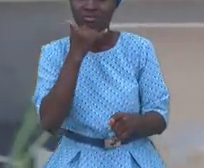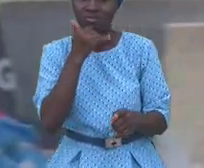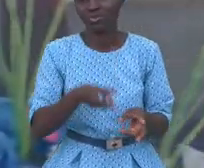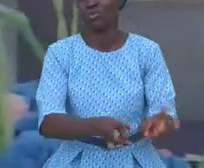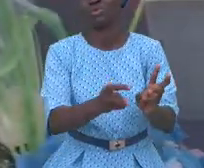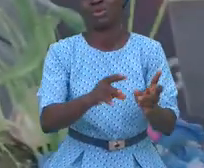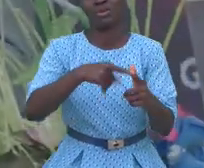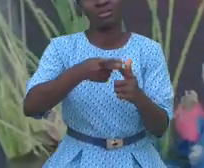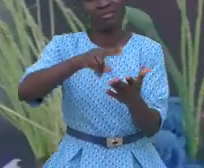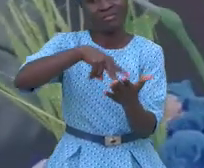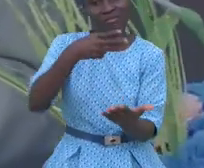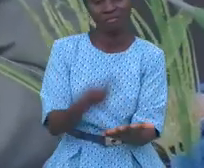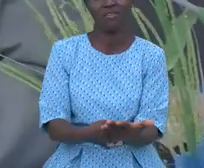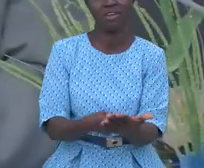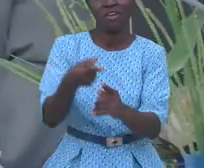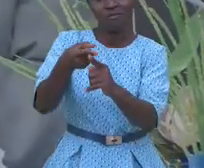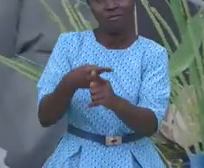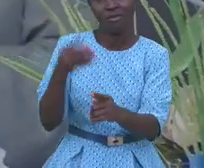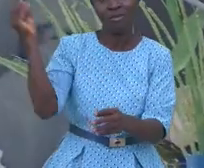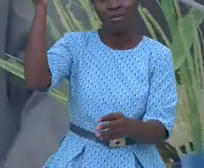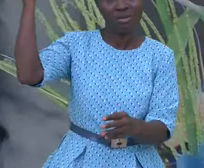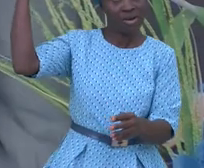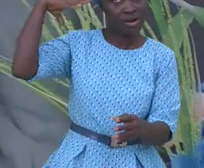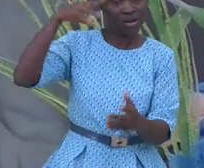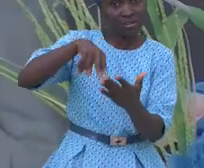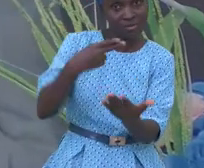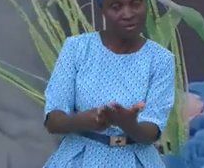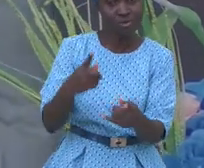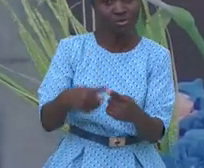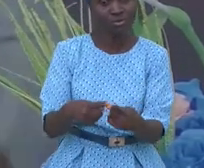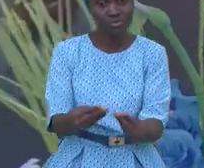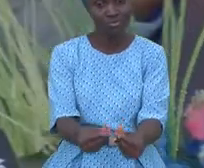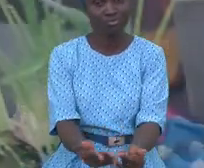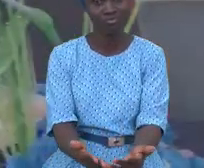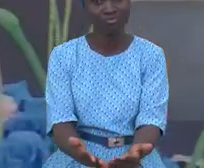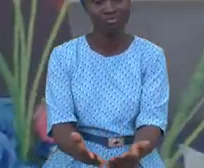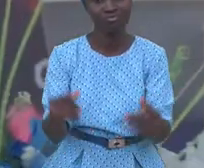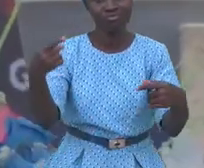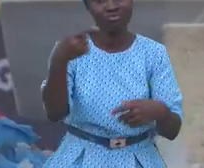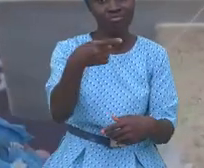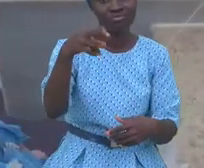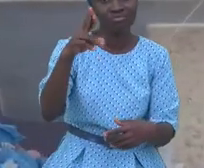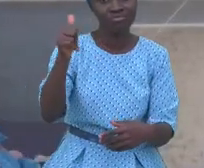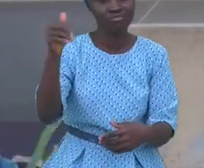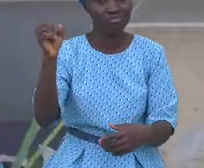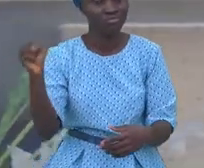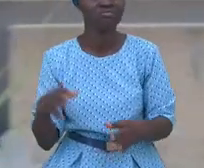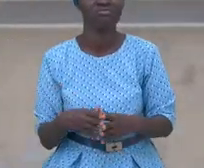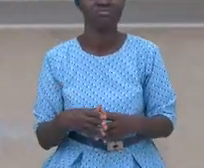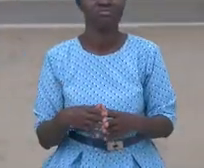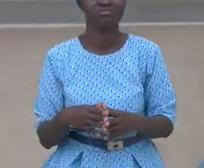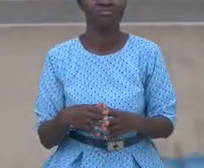fell from grace to grass. Anybody could have stayed there. I'm no